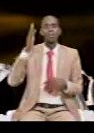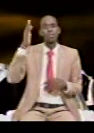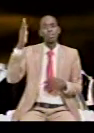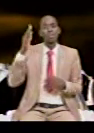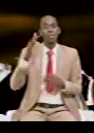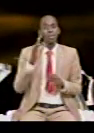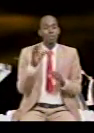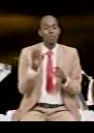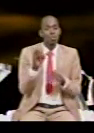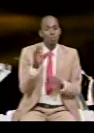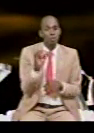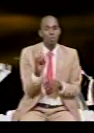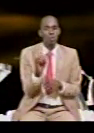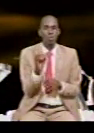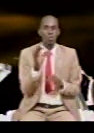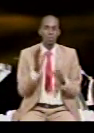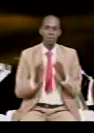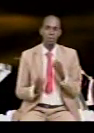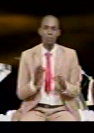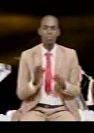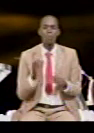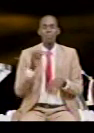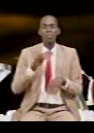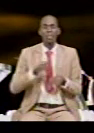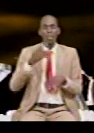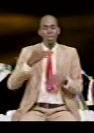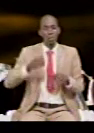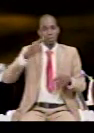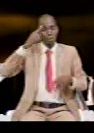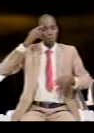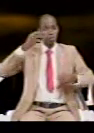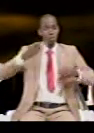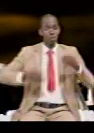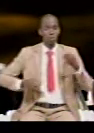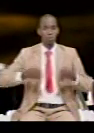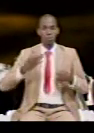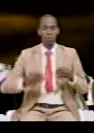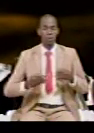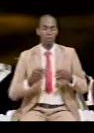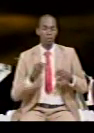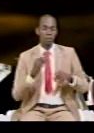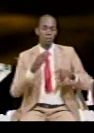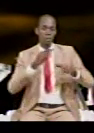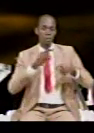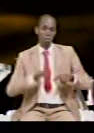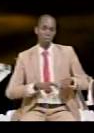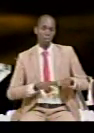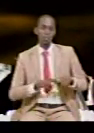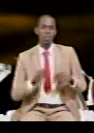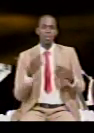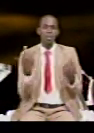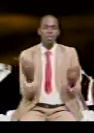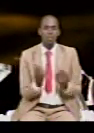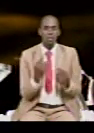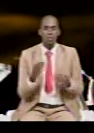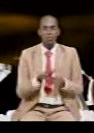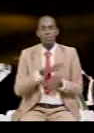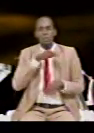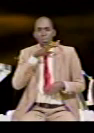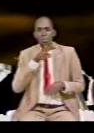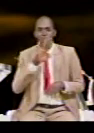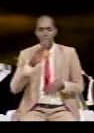if at the judgment bar sinful spots your soul shall